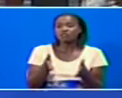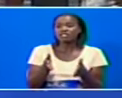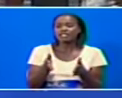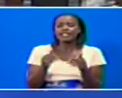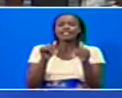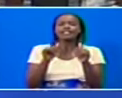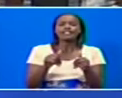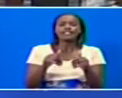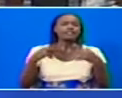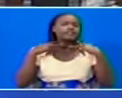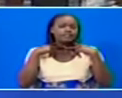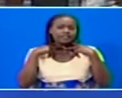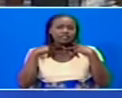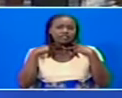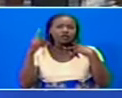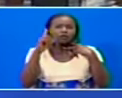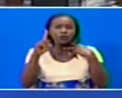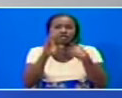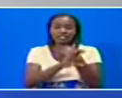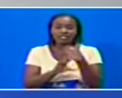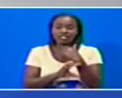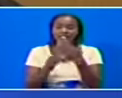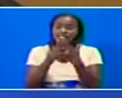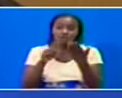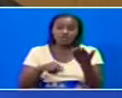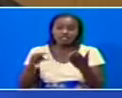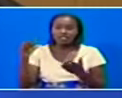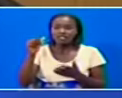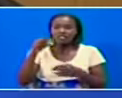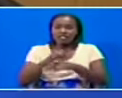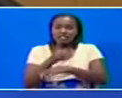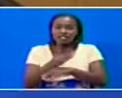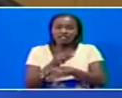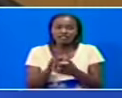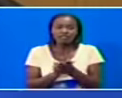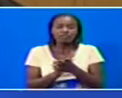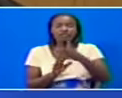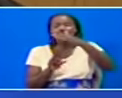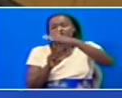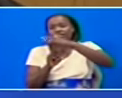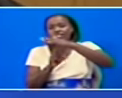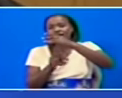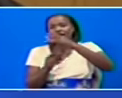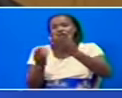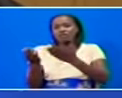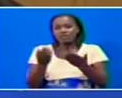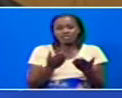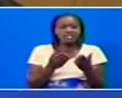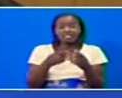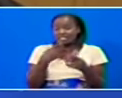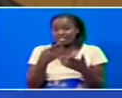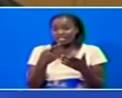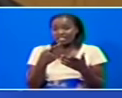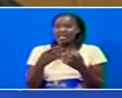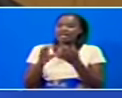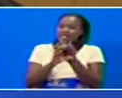confines of that one country called Ghana. The issue of visa arises, the issue of his stay in that country.